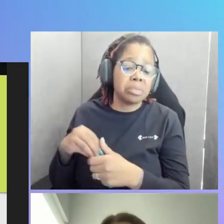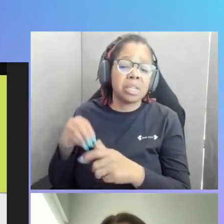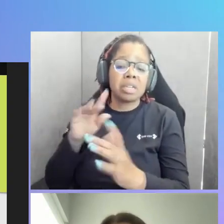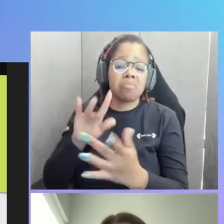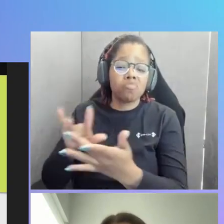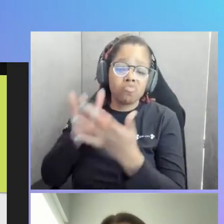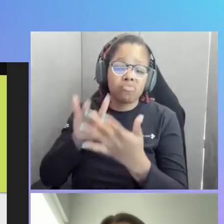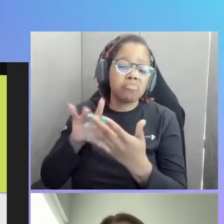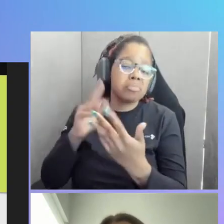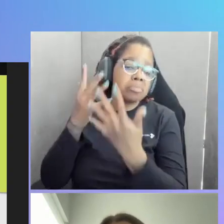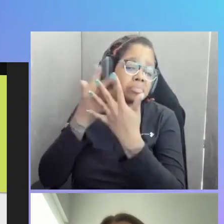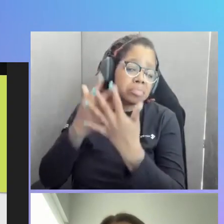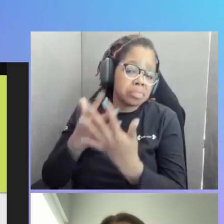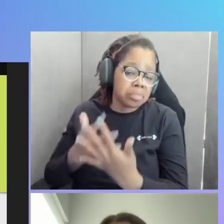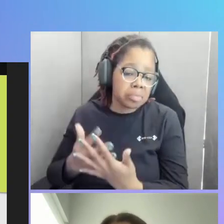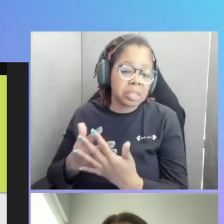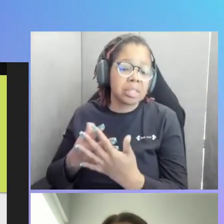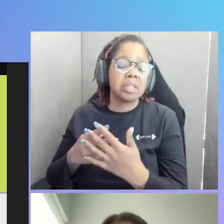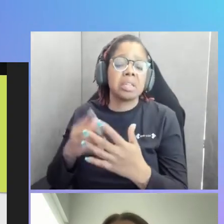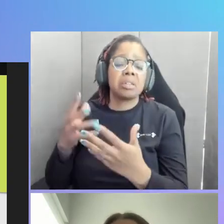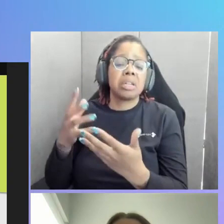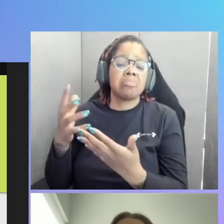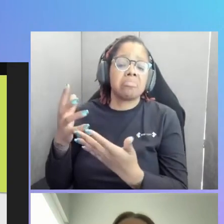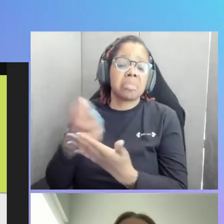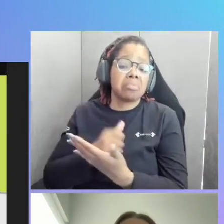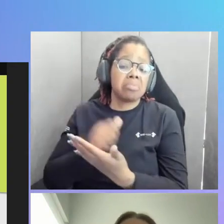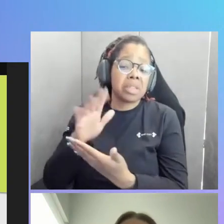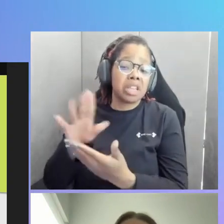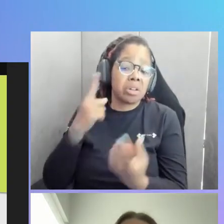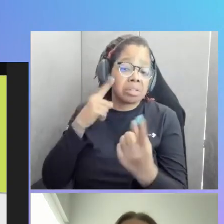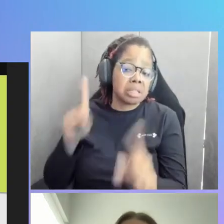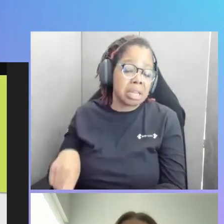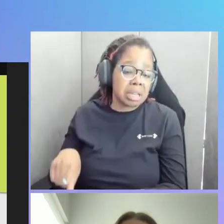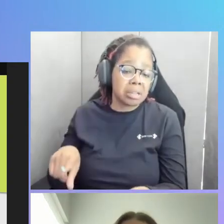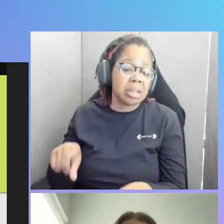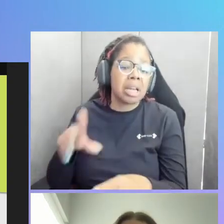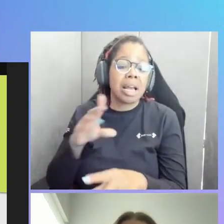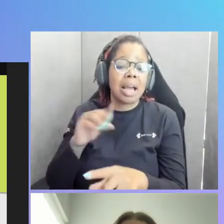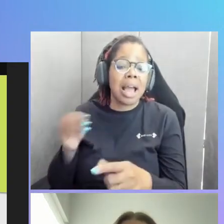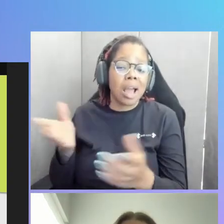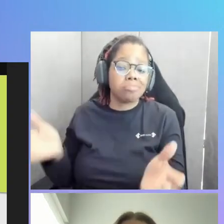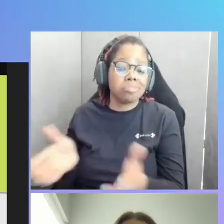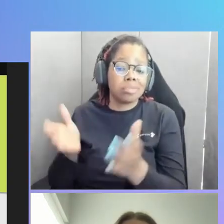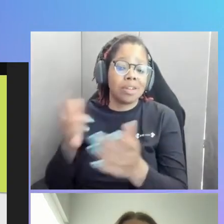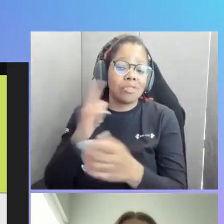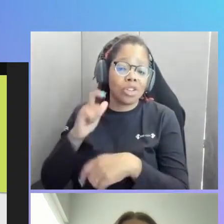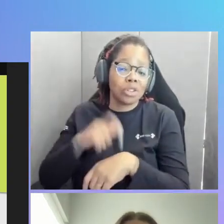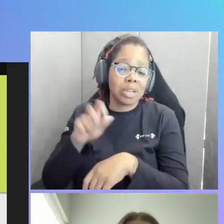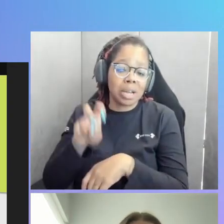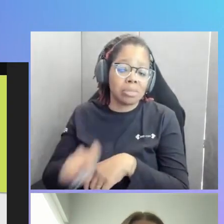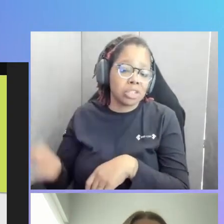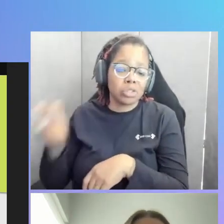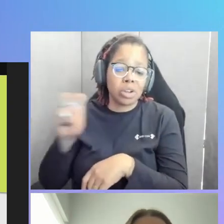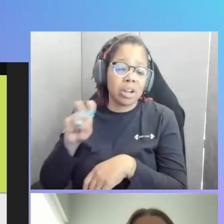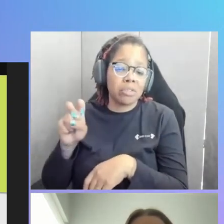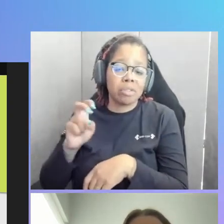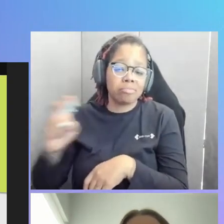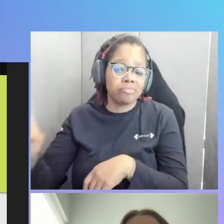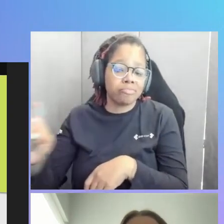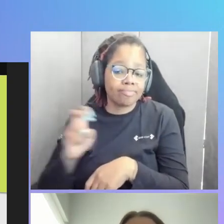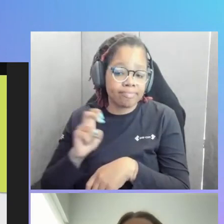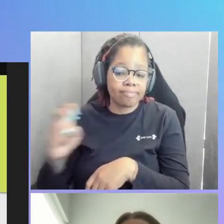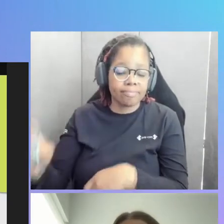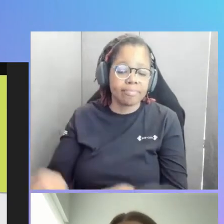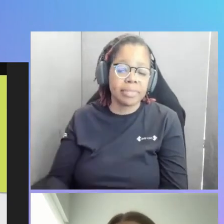them for eligibility, obtaining informed consent, and incentivizing them for their time and travel to and from the testing